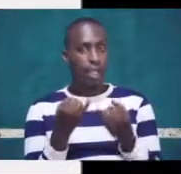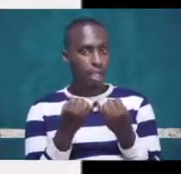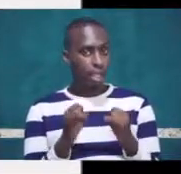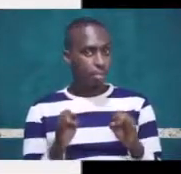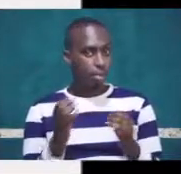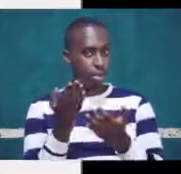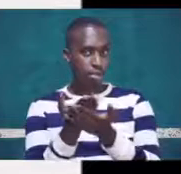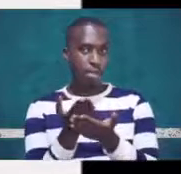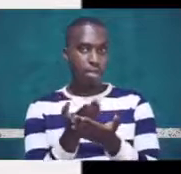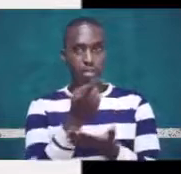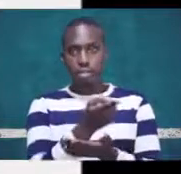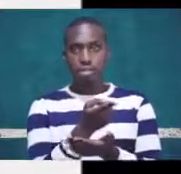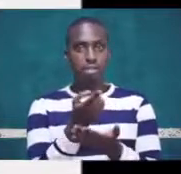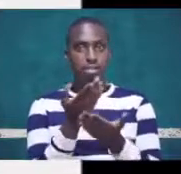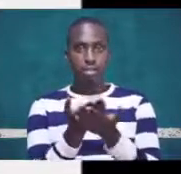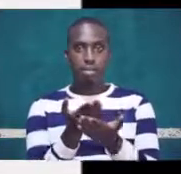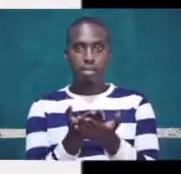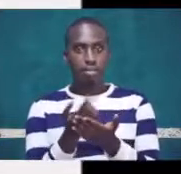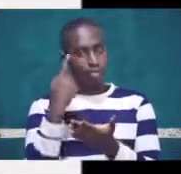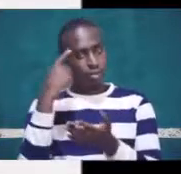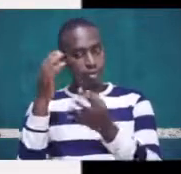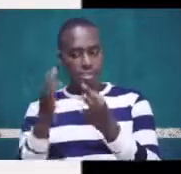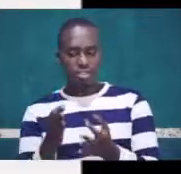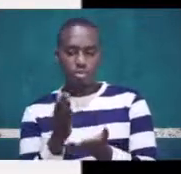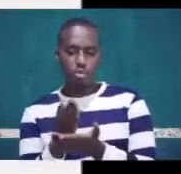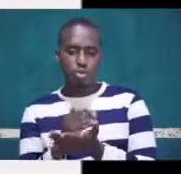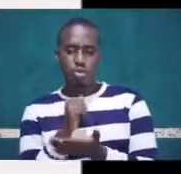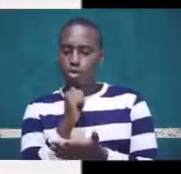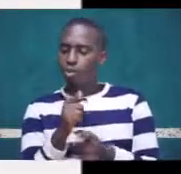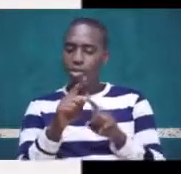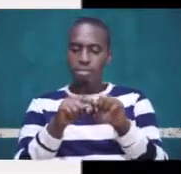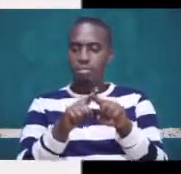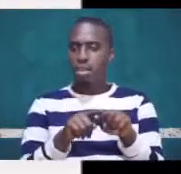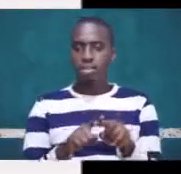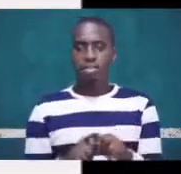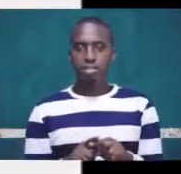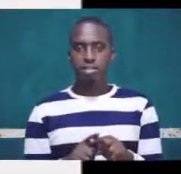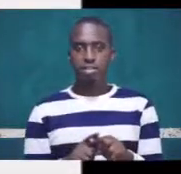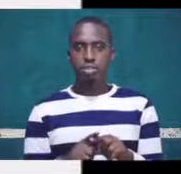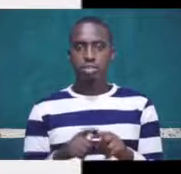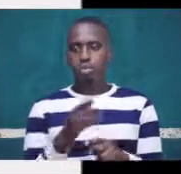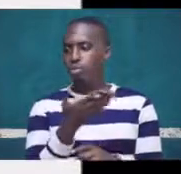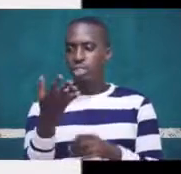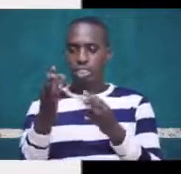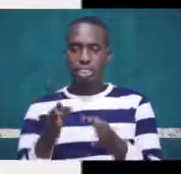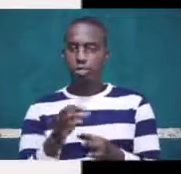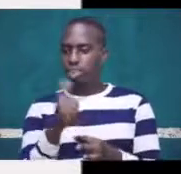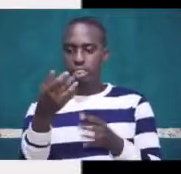Independent demand. This is the demand for a commodity that does not depend on any other